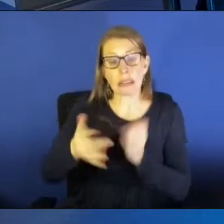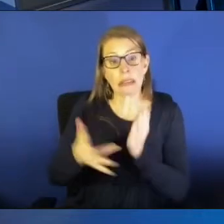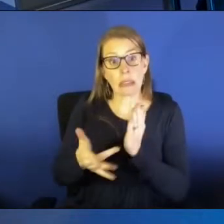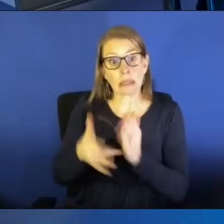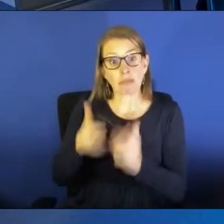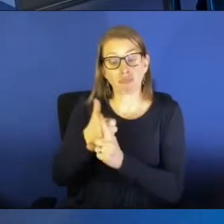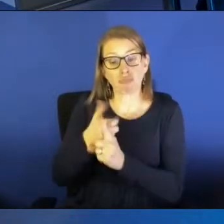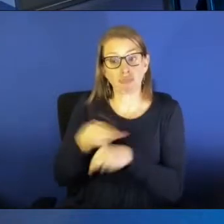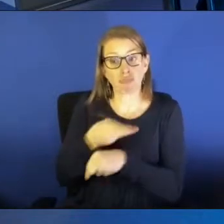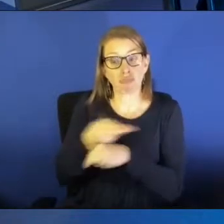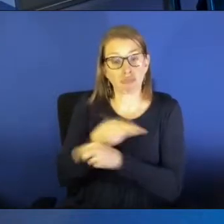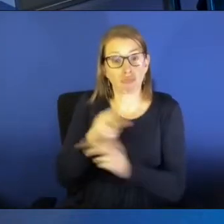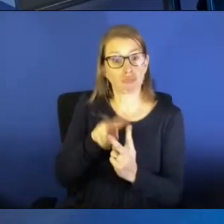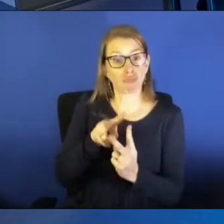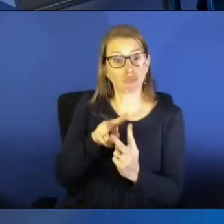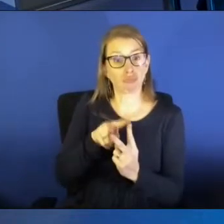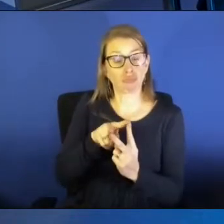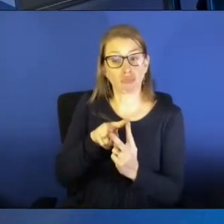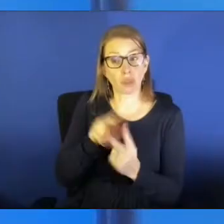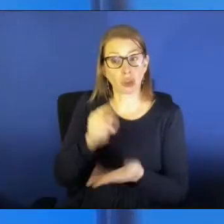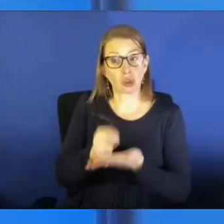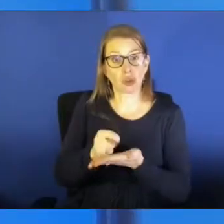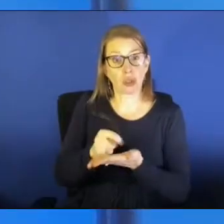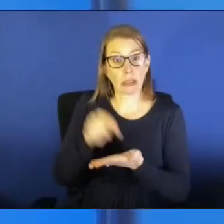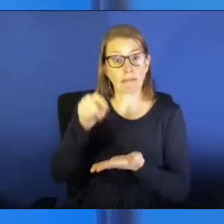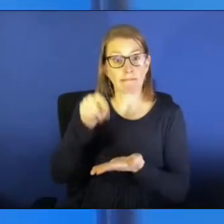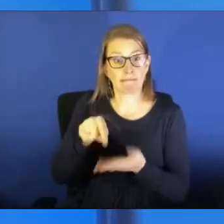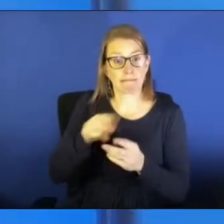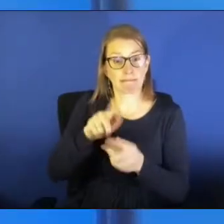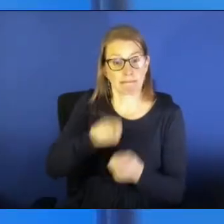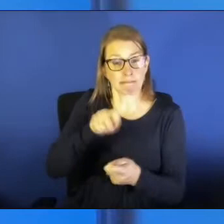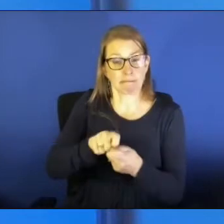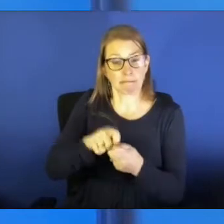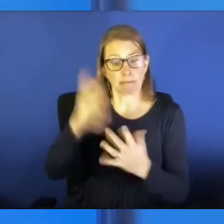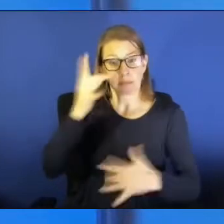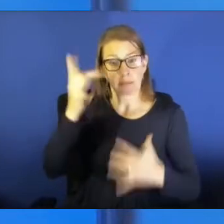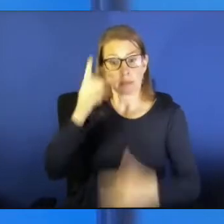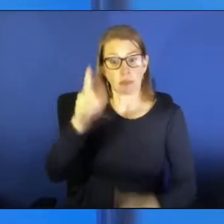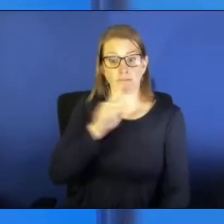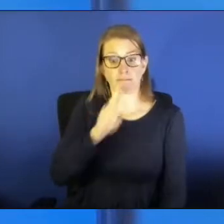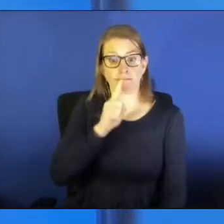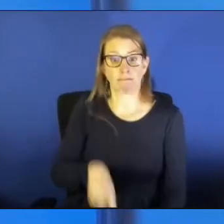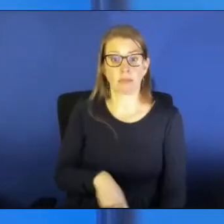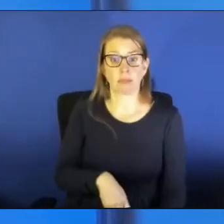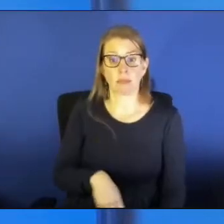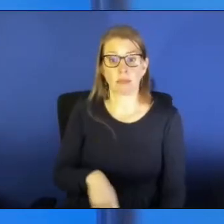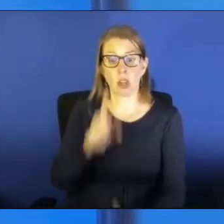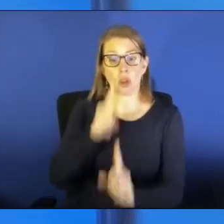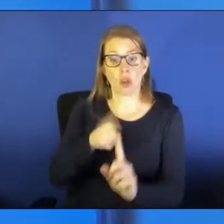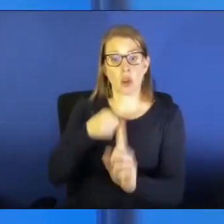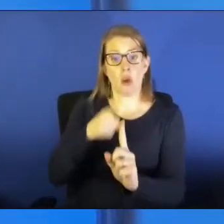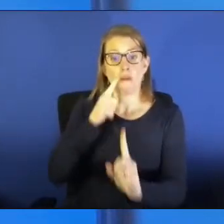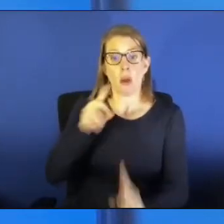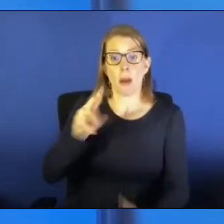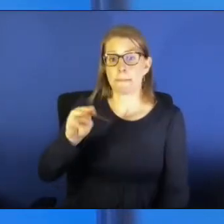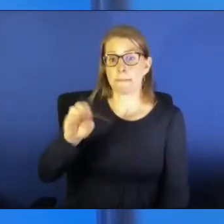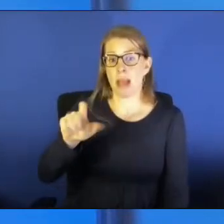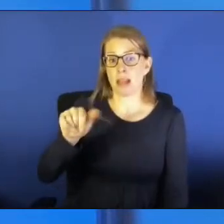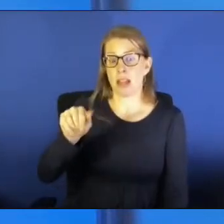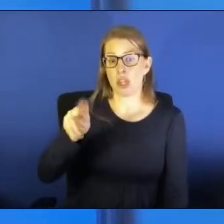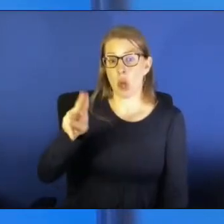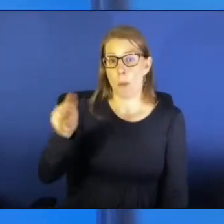to treat this disease? Yeah, so the goal of melanoma surgery when someone comes to me